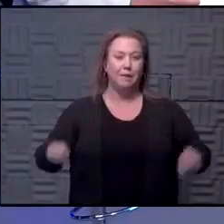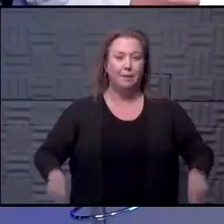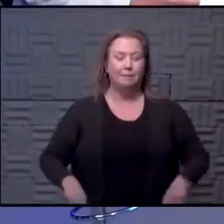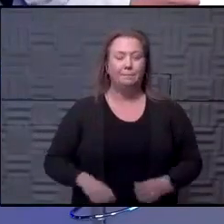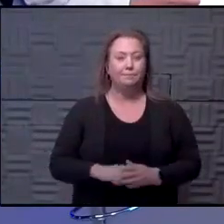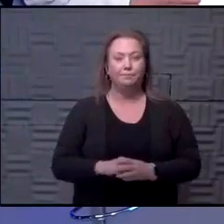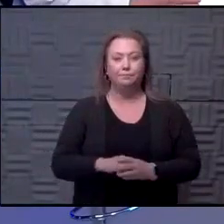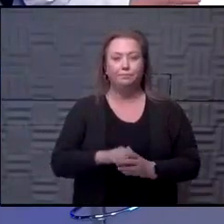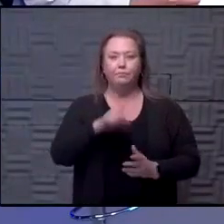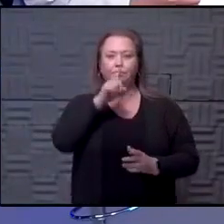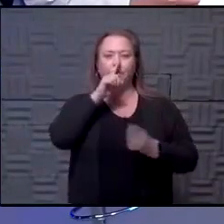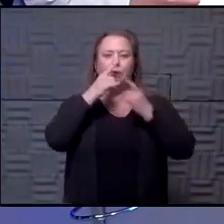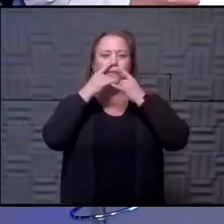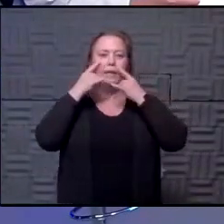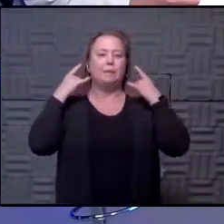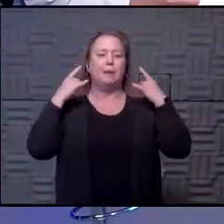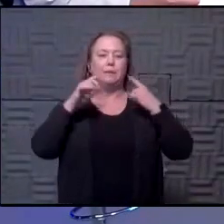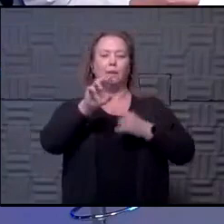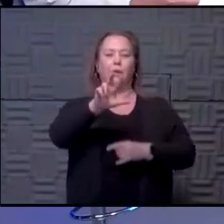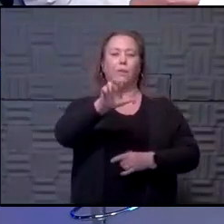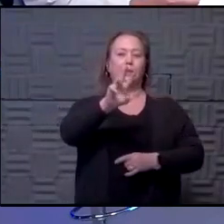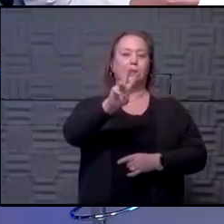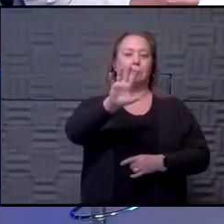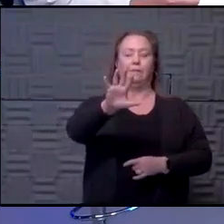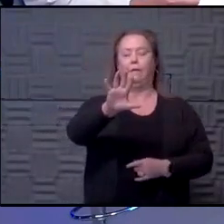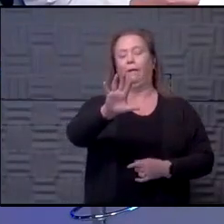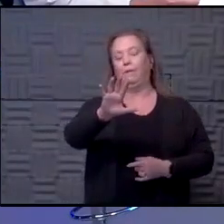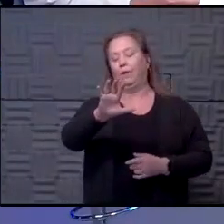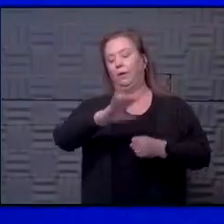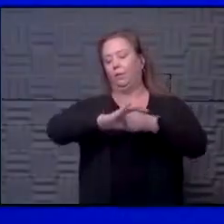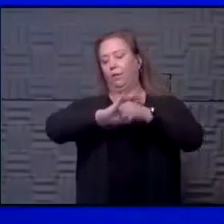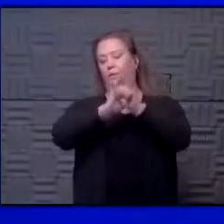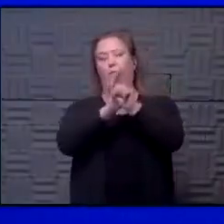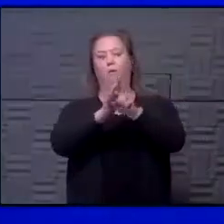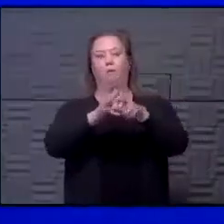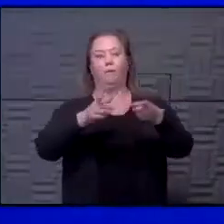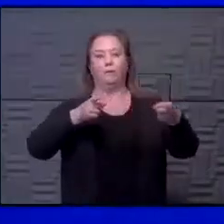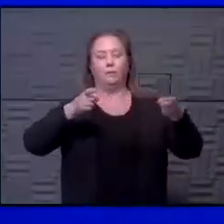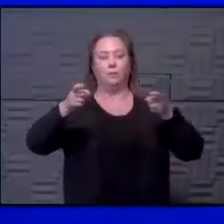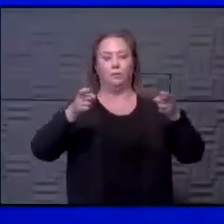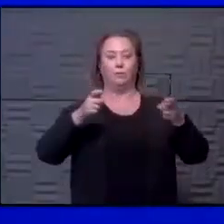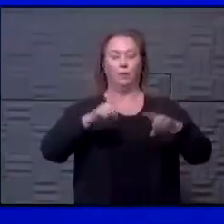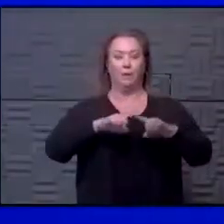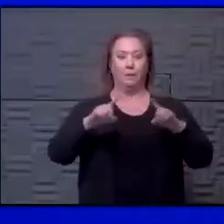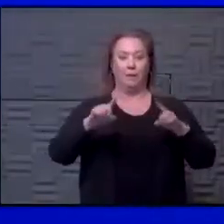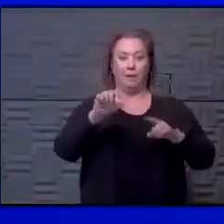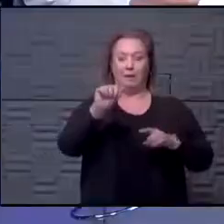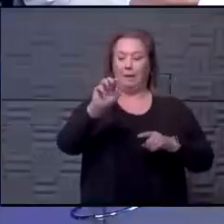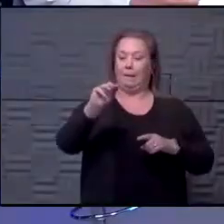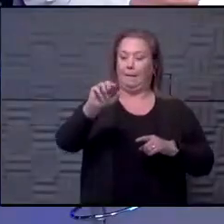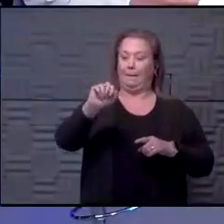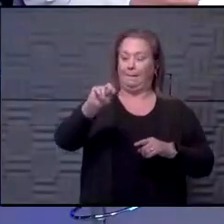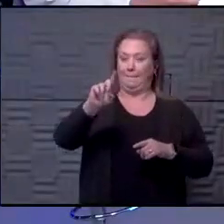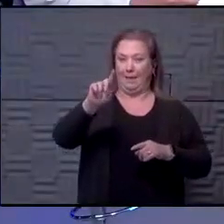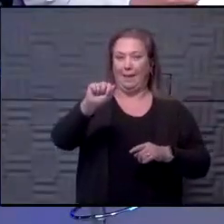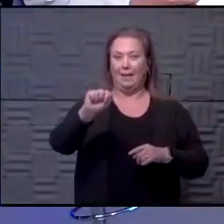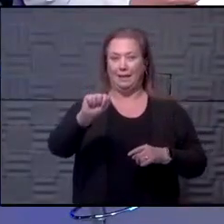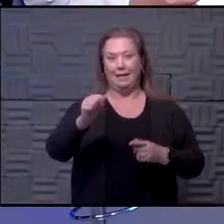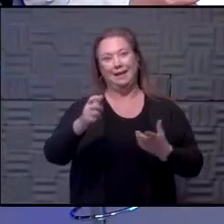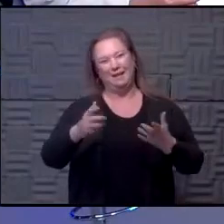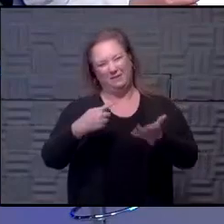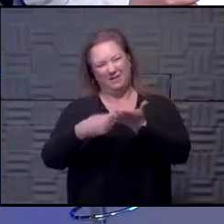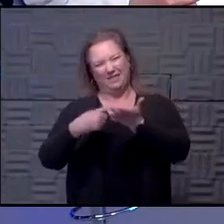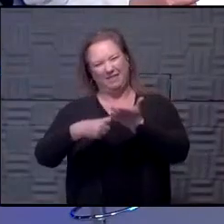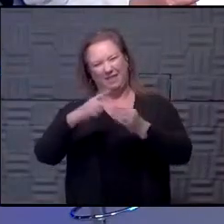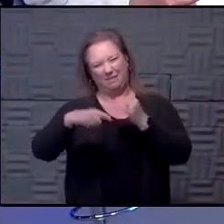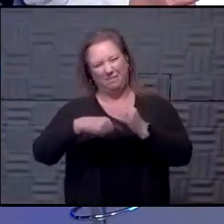you have to wear a mask 365 days a year once we got COVID conquered, although Yeah. Amanda may think that's right because that's what We she may need to believes